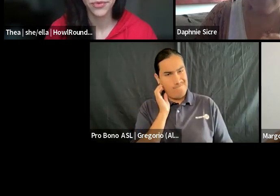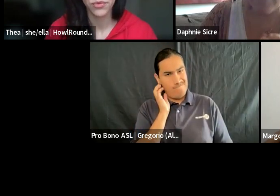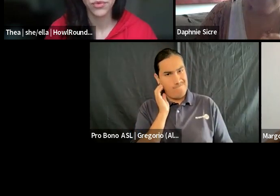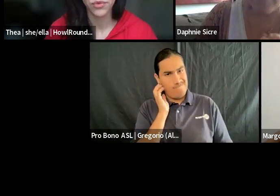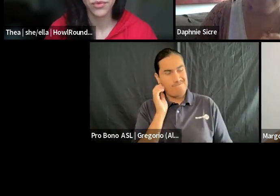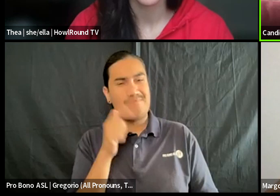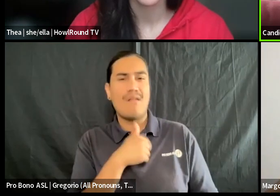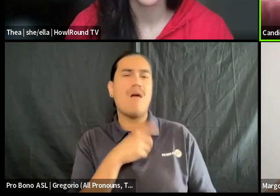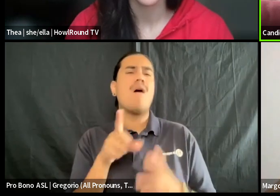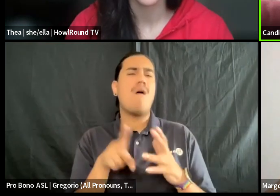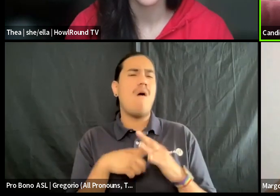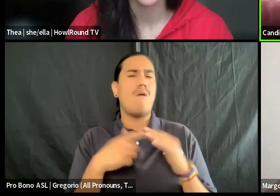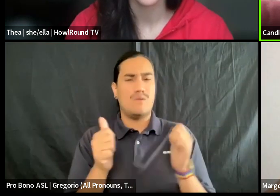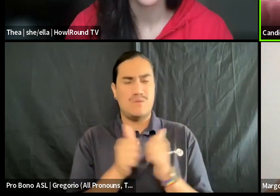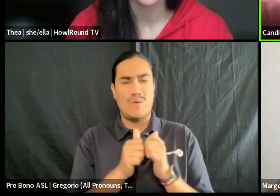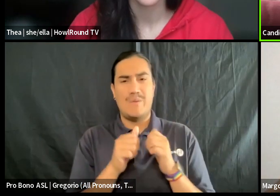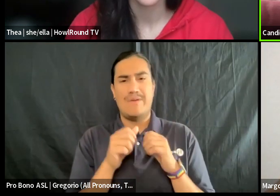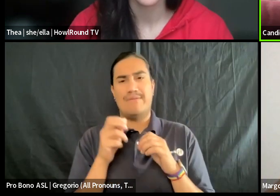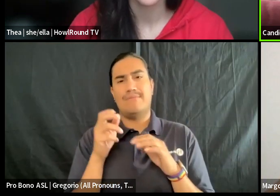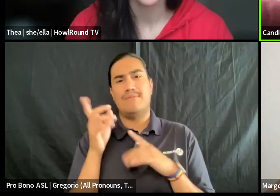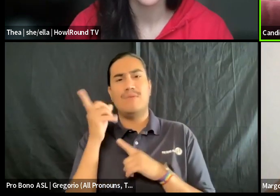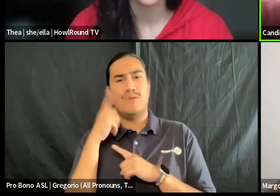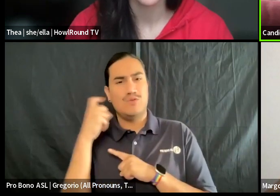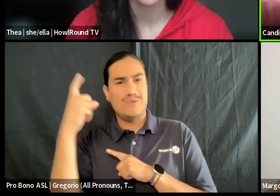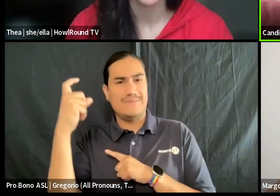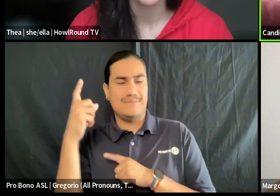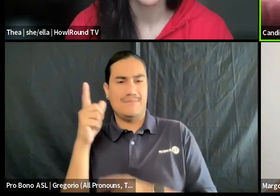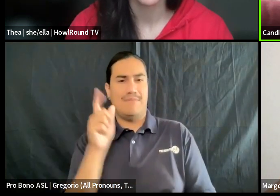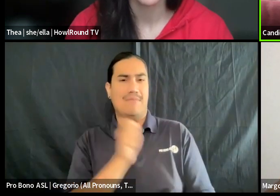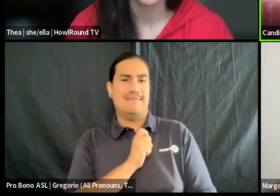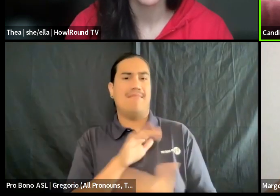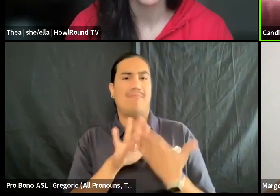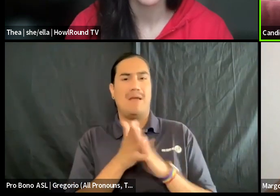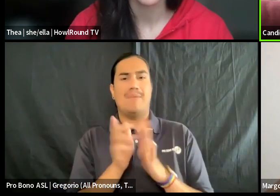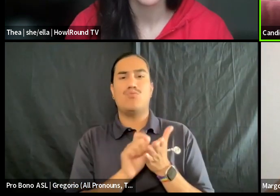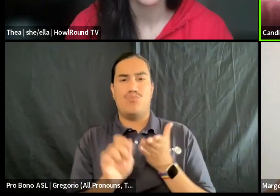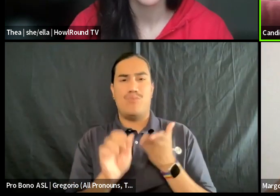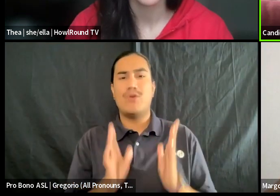I'll start with just the dream of becoming a writer.